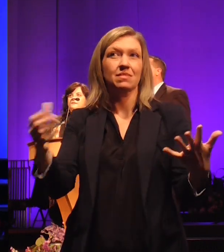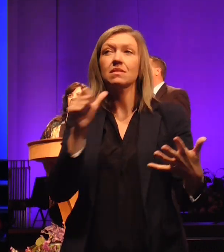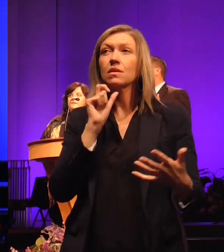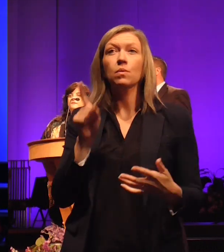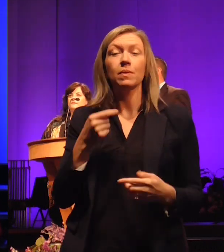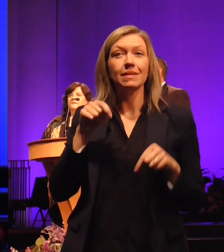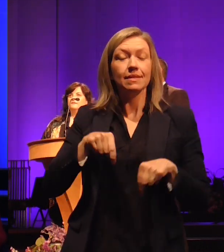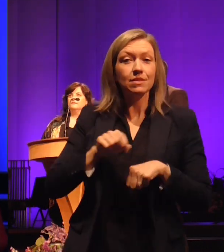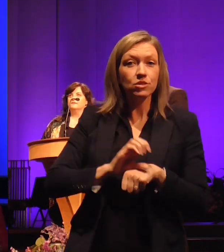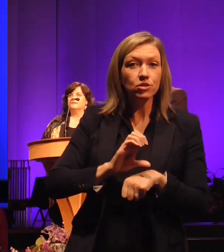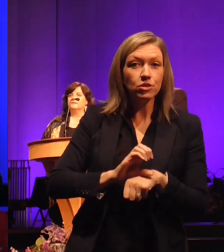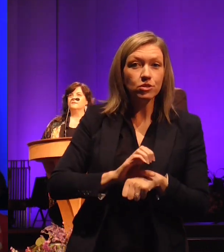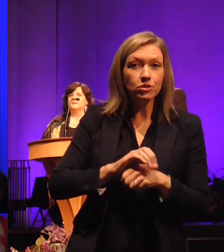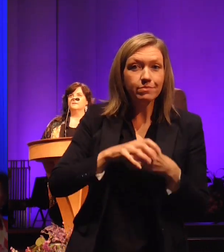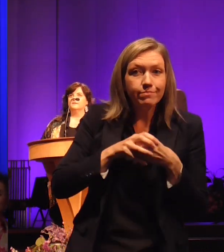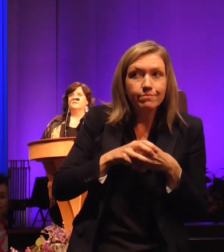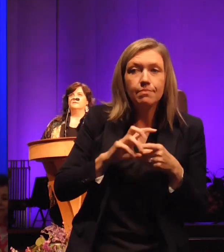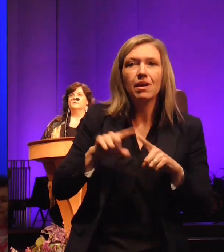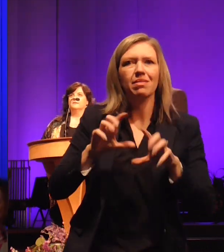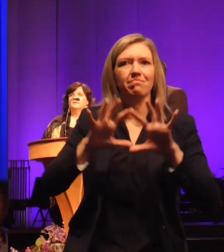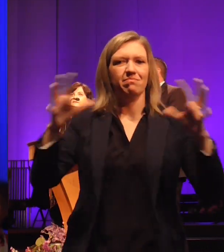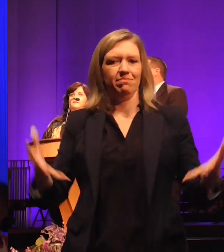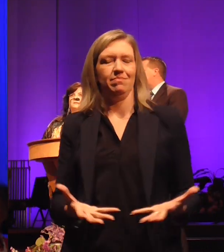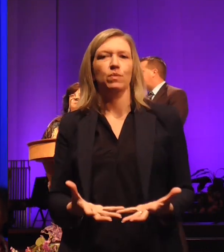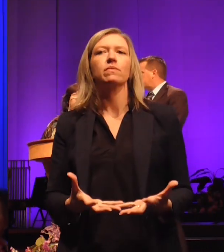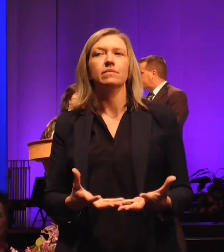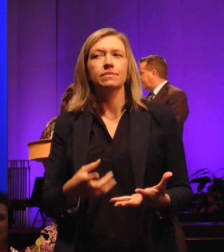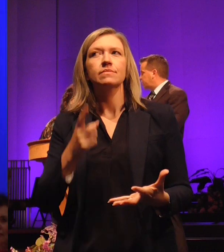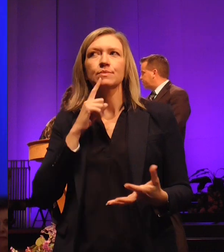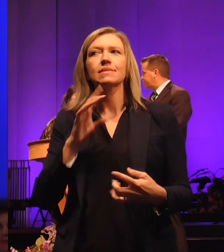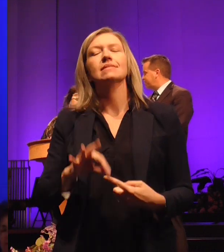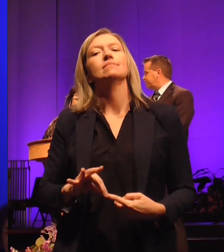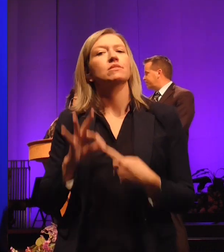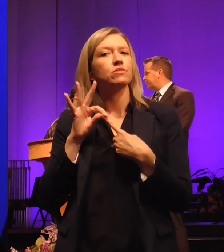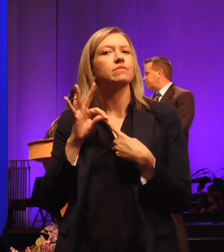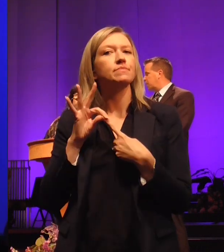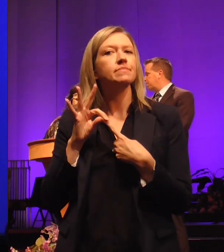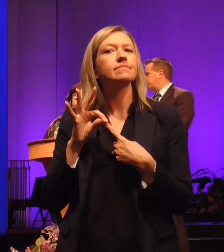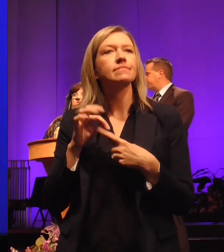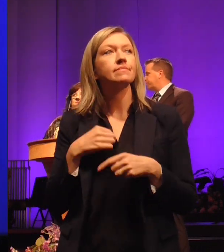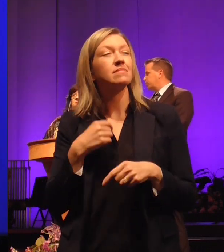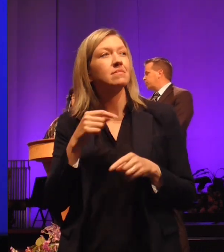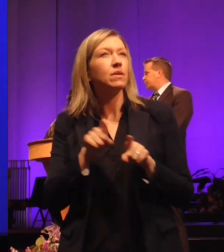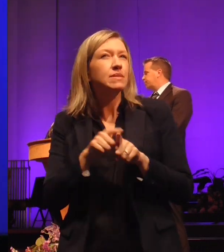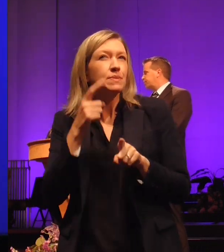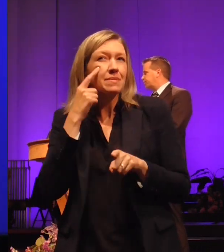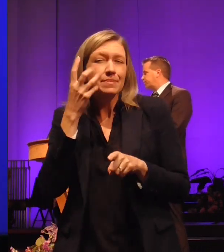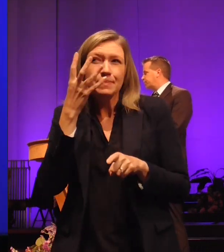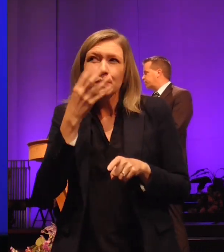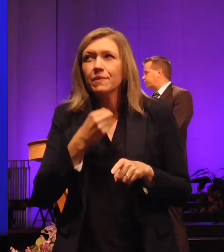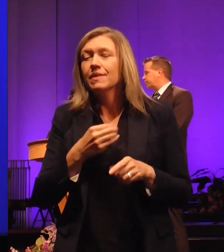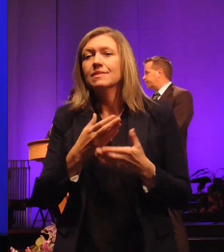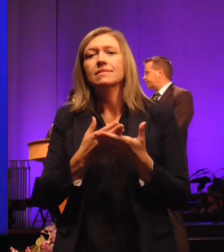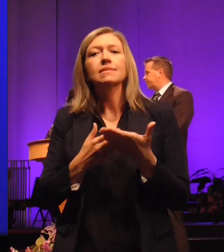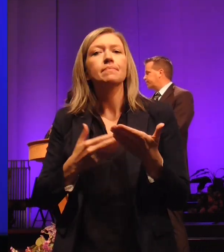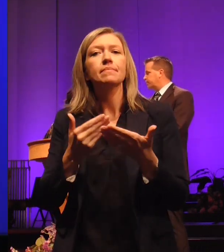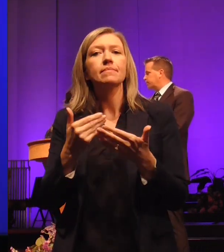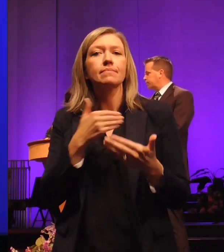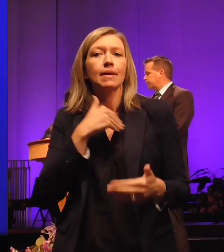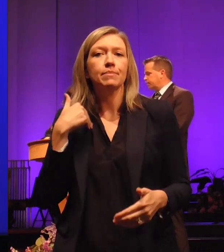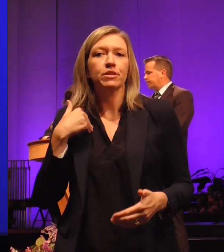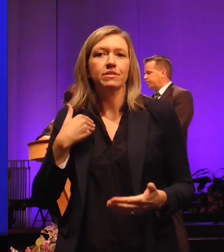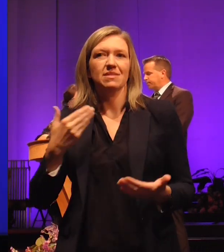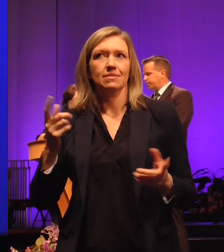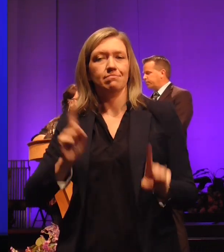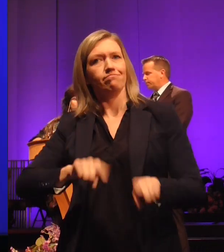High Church, but in the world. And it's always a very special occasion. And I also think it's beautiful that we have members who have been